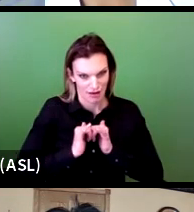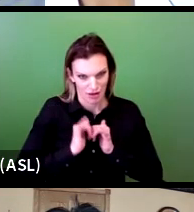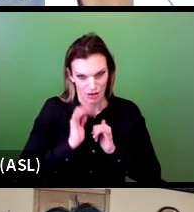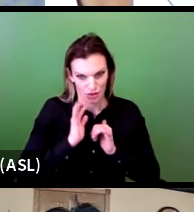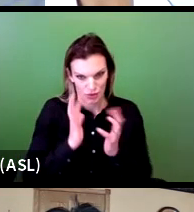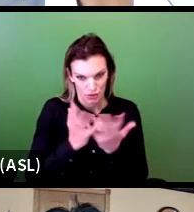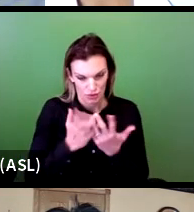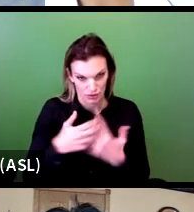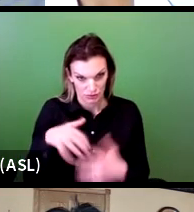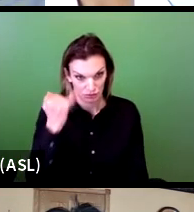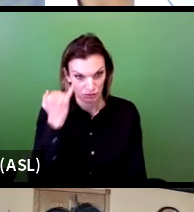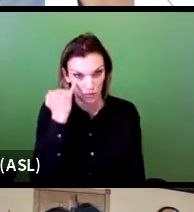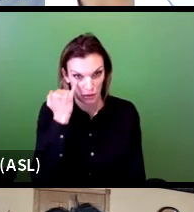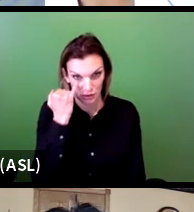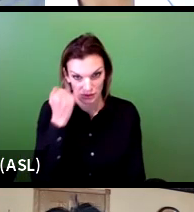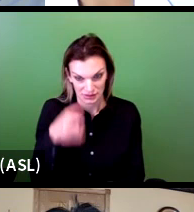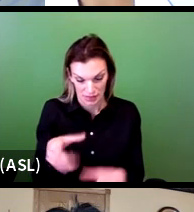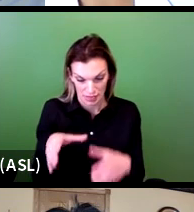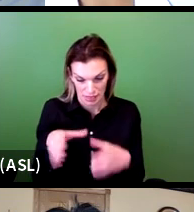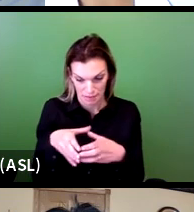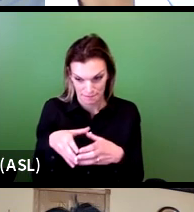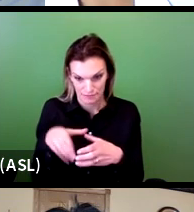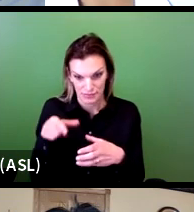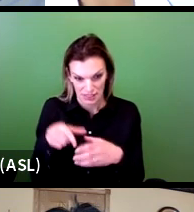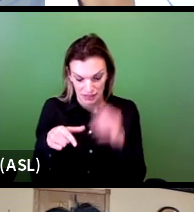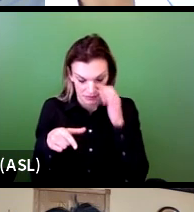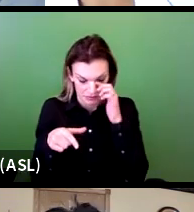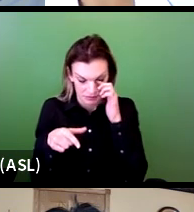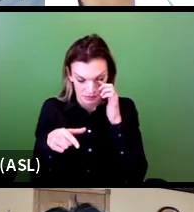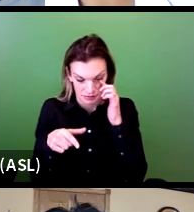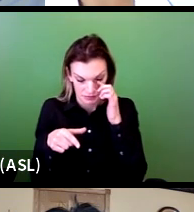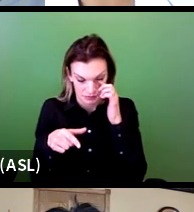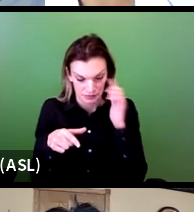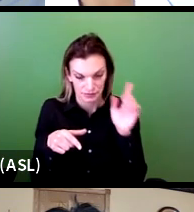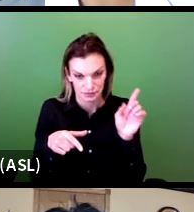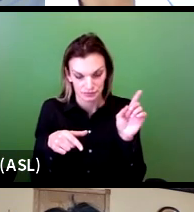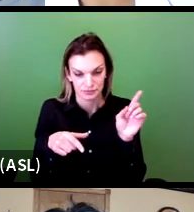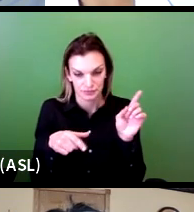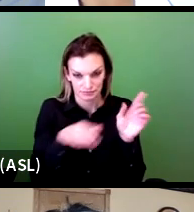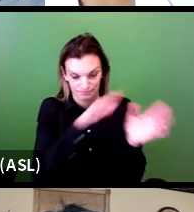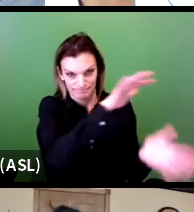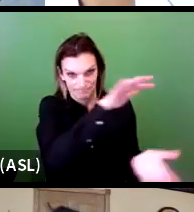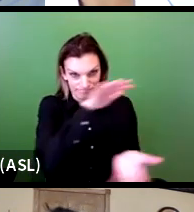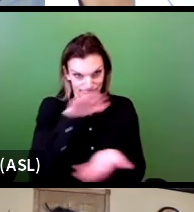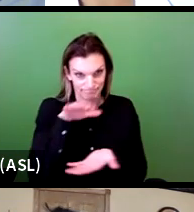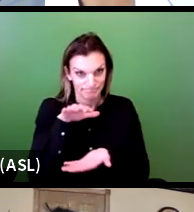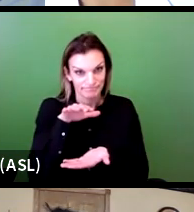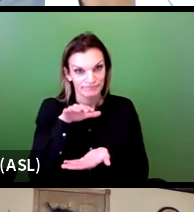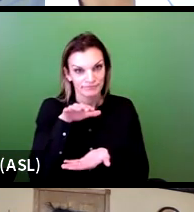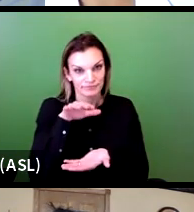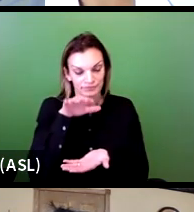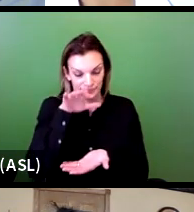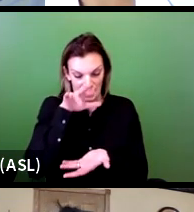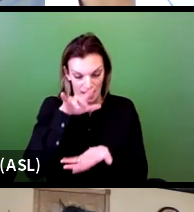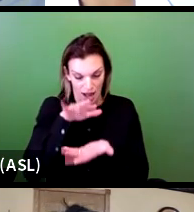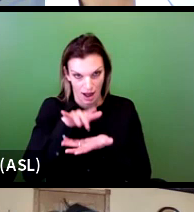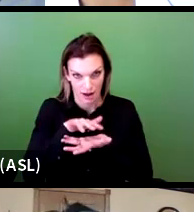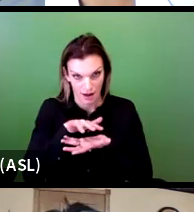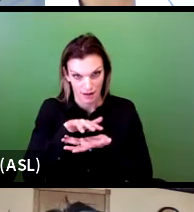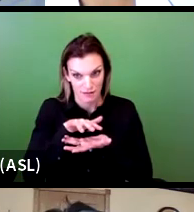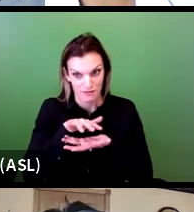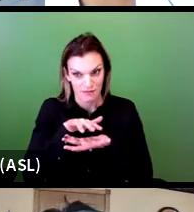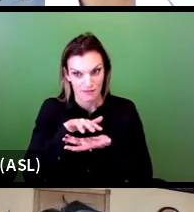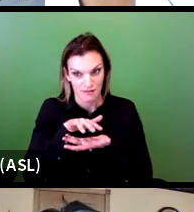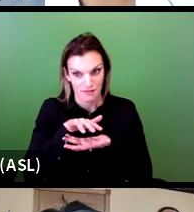the committee whittles it down to a handful for us to consider, does that